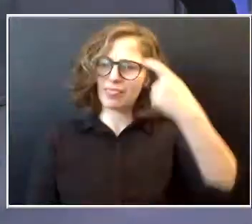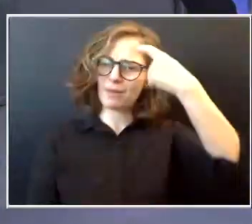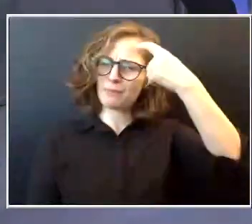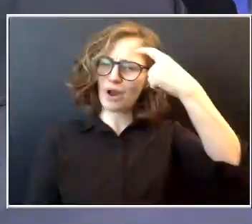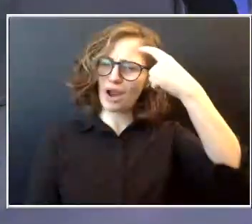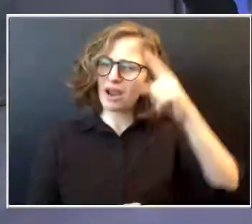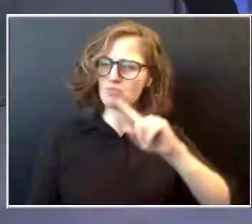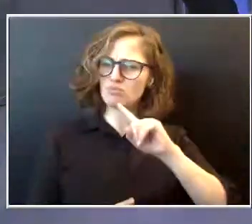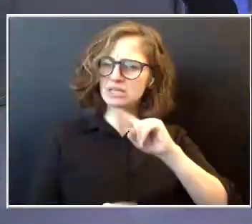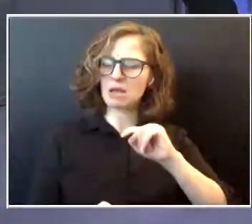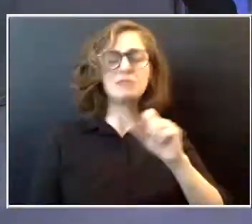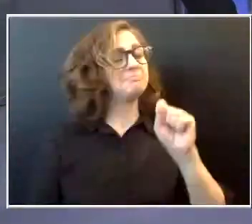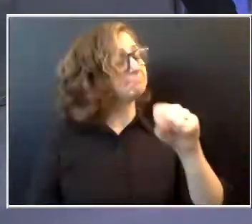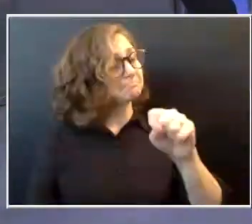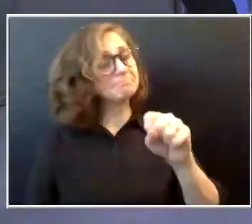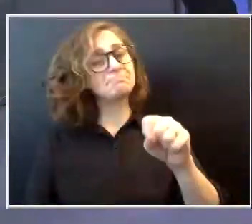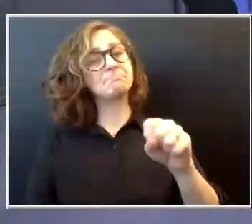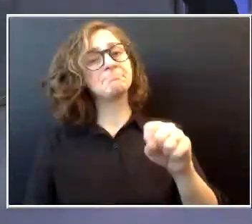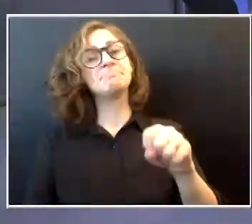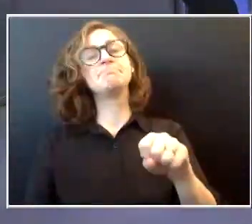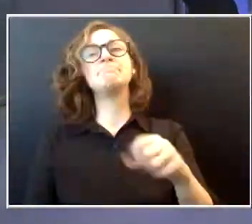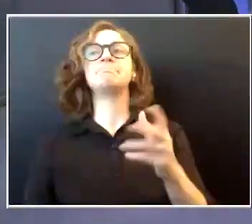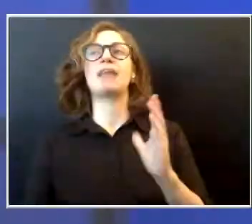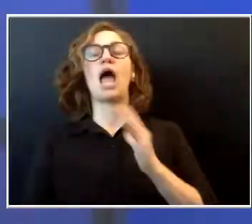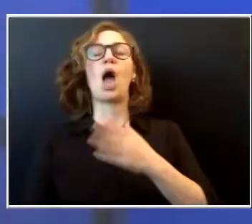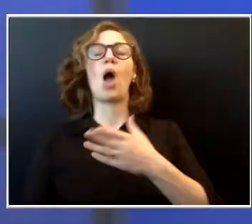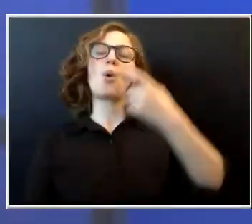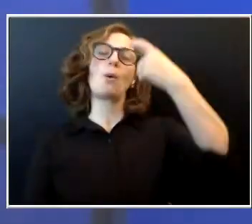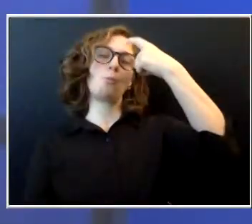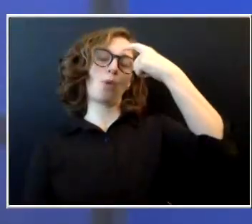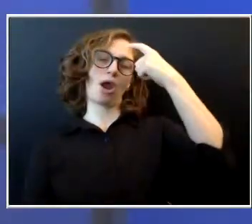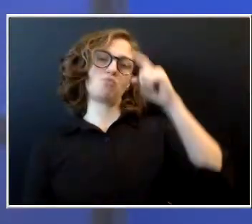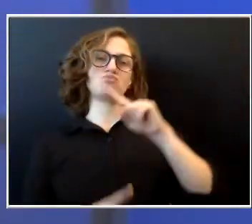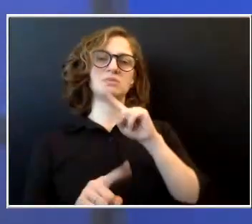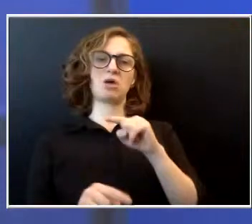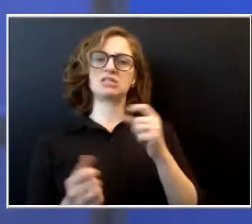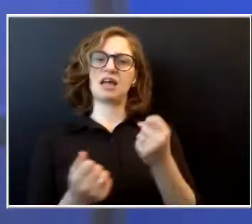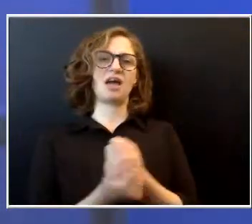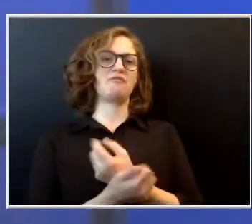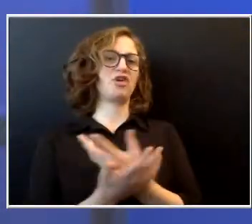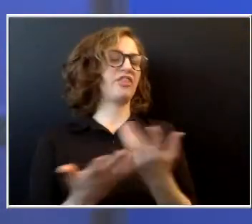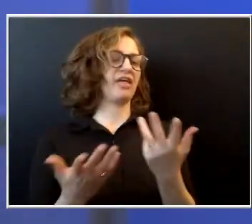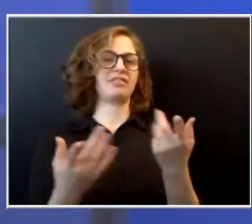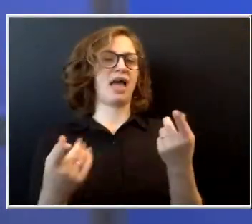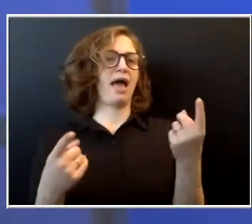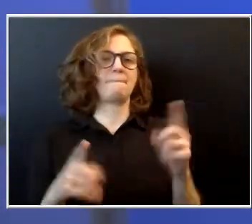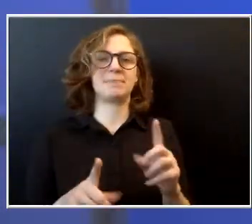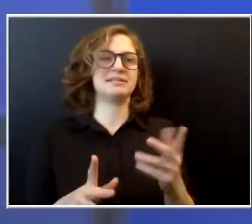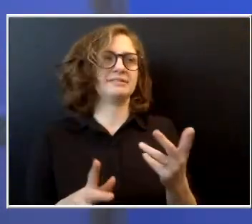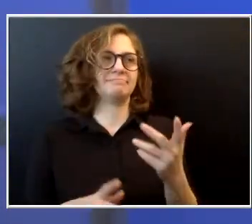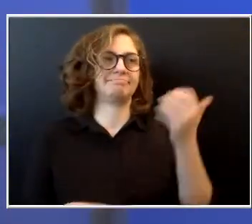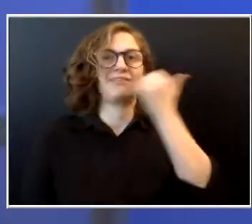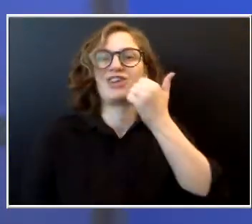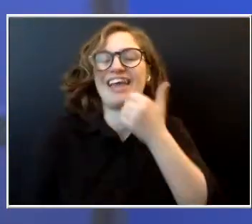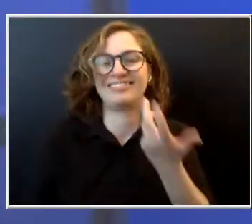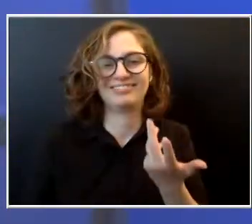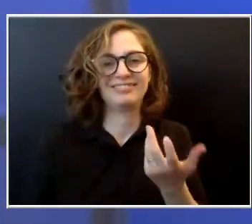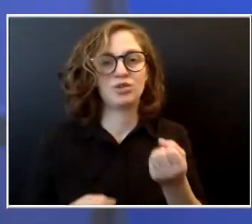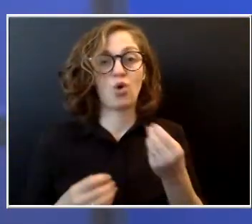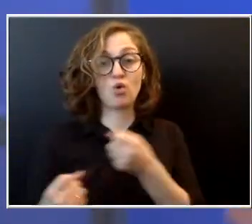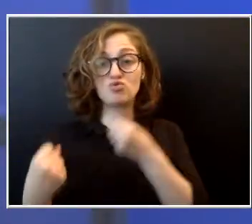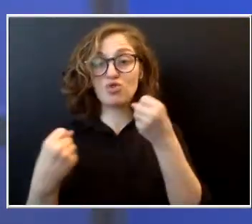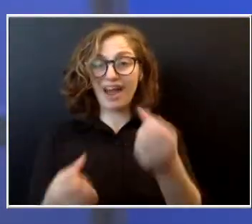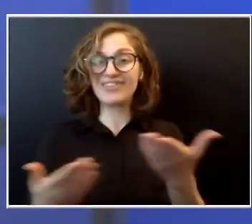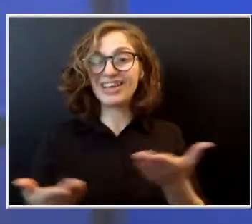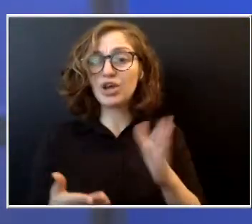I mean, our brain responds to everything that happens in a day. I mean, like you're driving here, your brain responded to